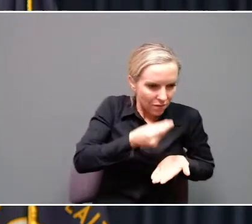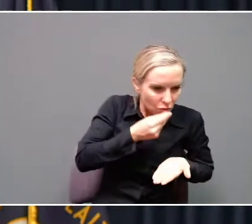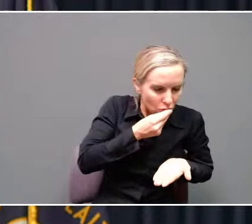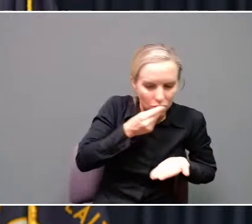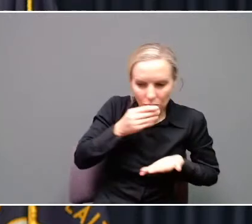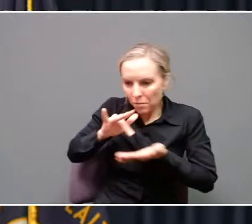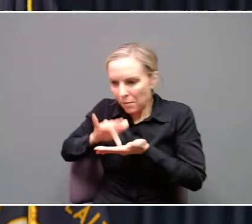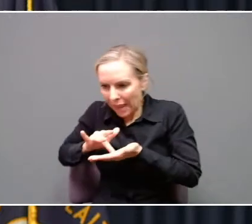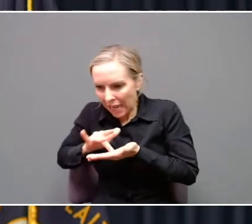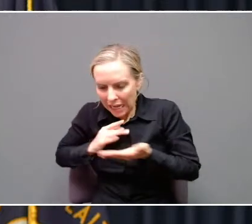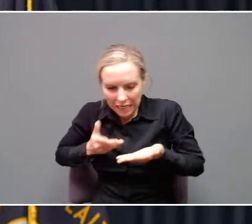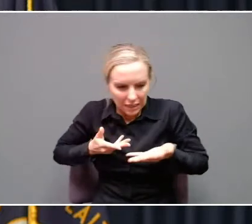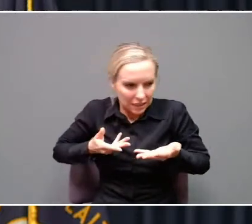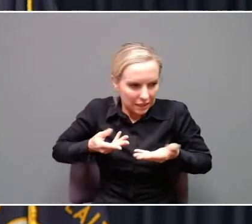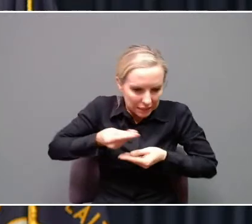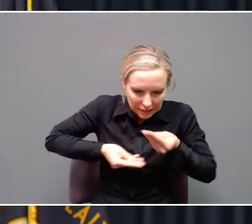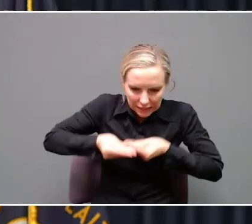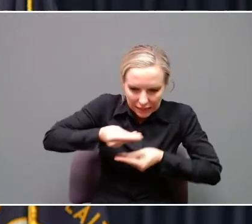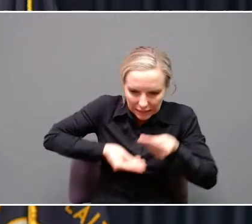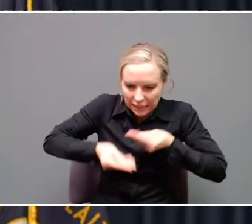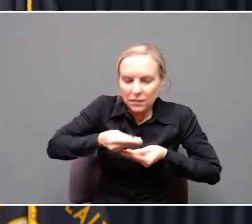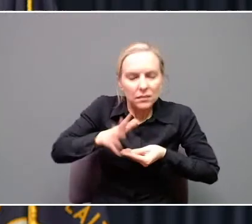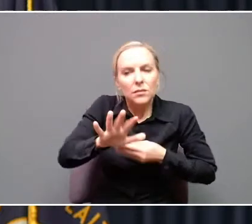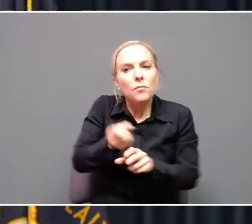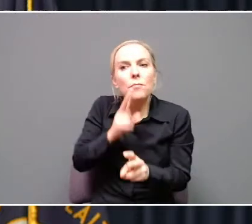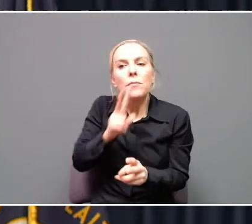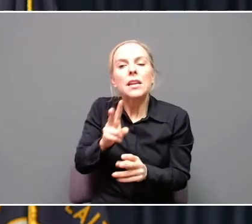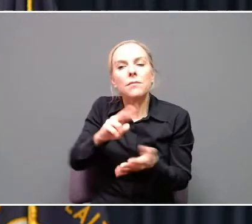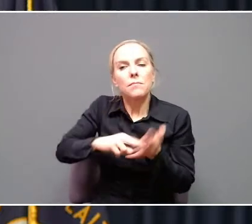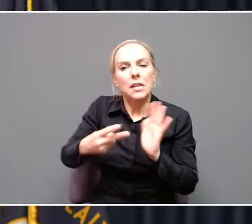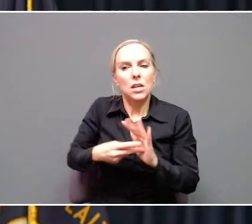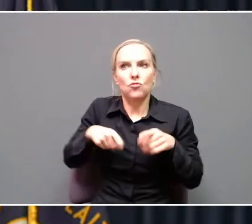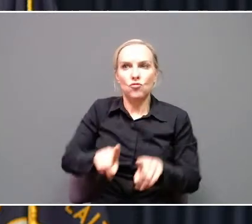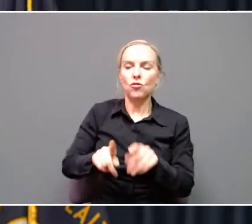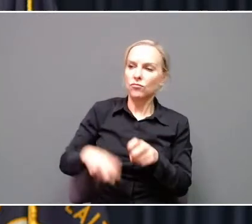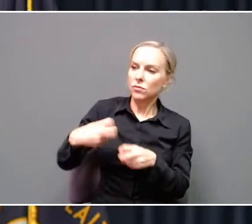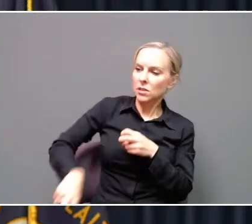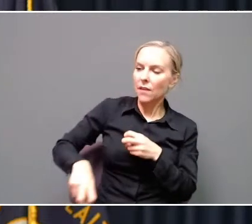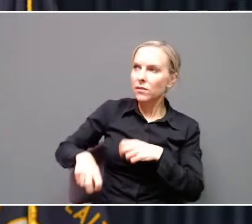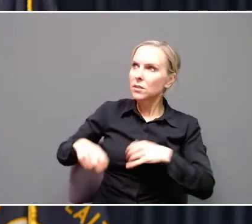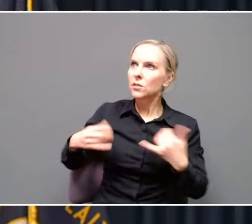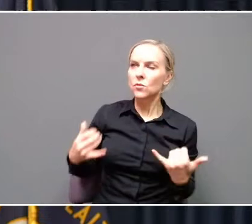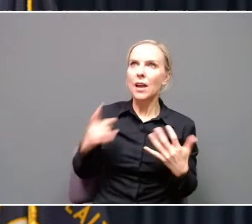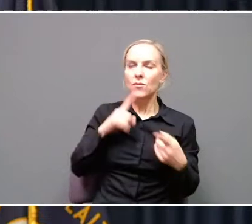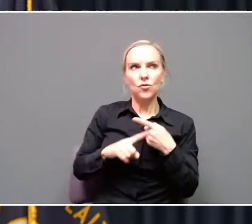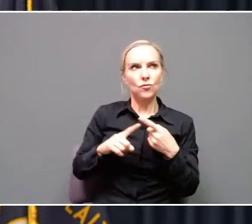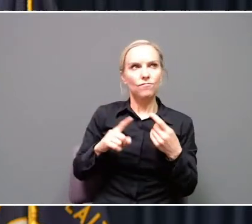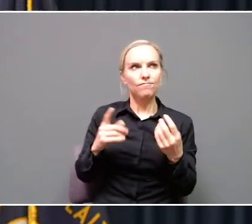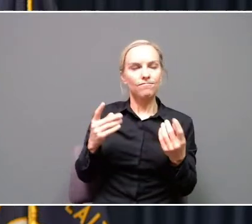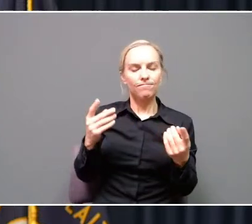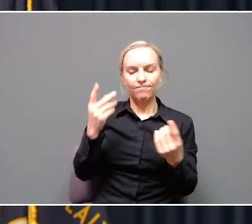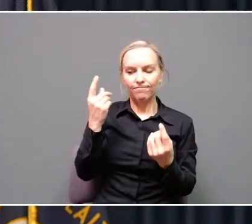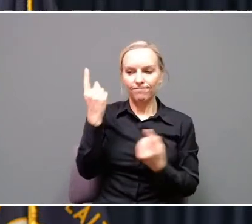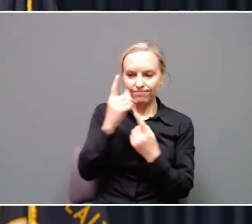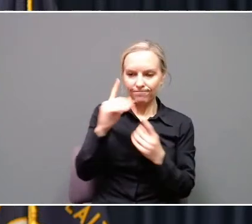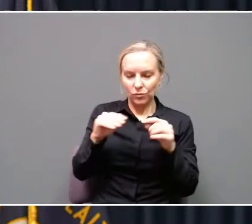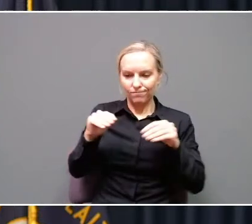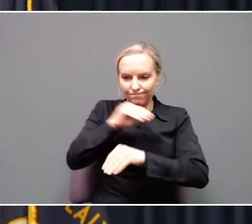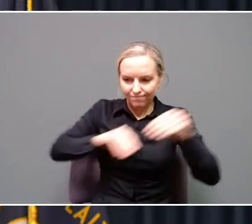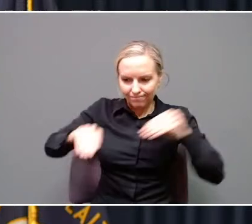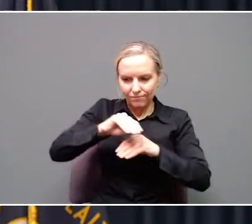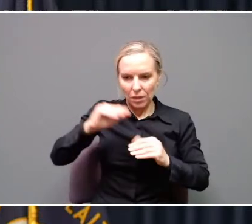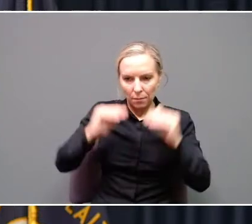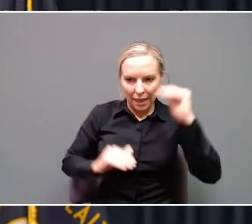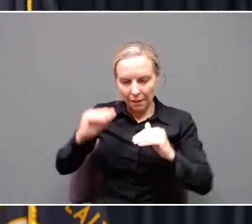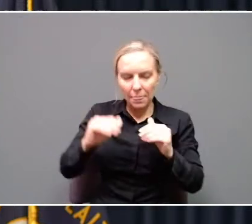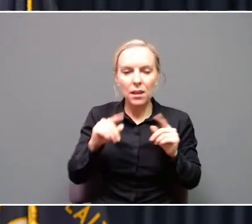really tough times that sometimes we have to readjust the balance. RFG can cost families as much as 20 to 30 cents